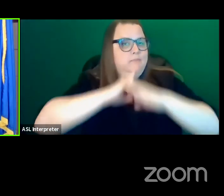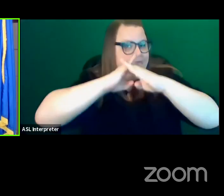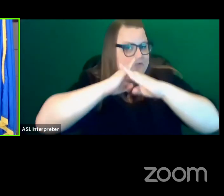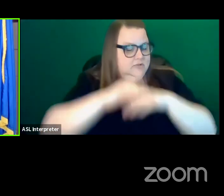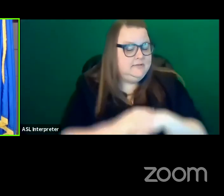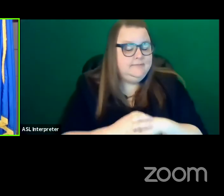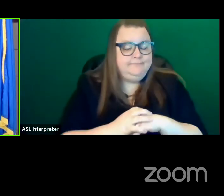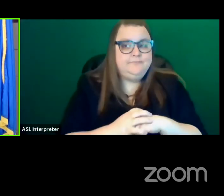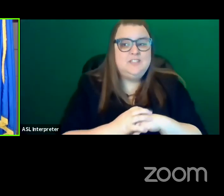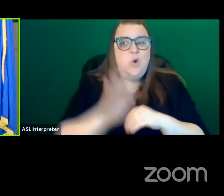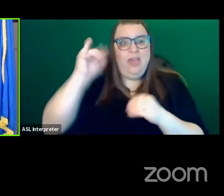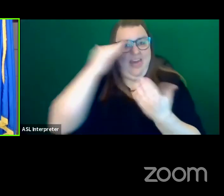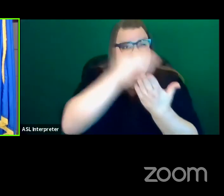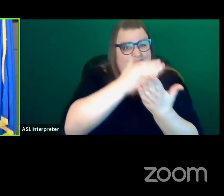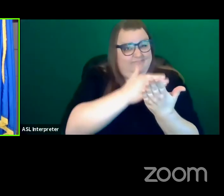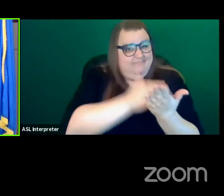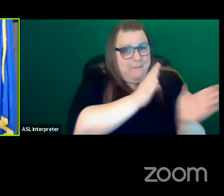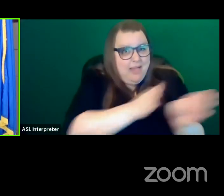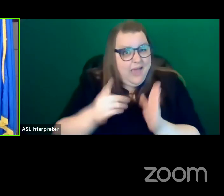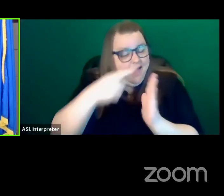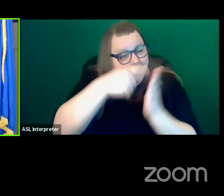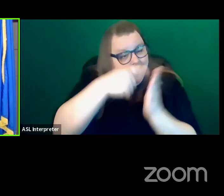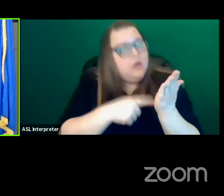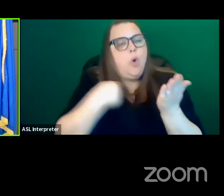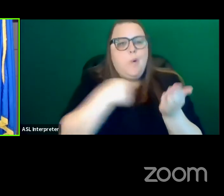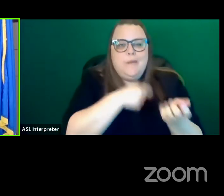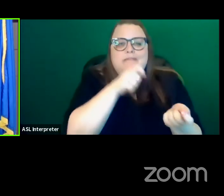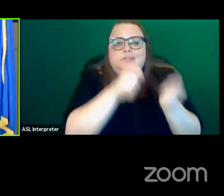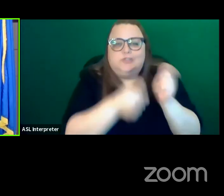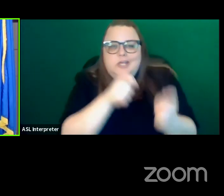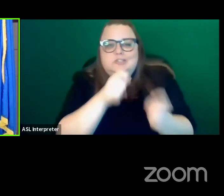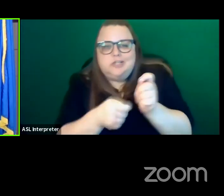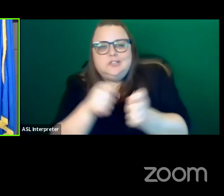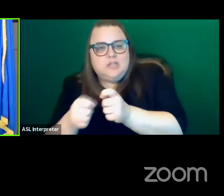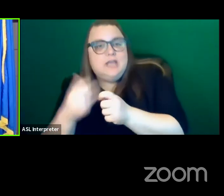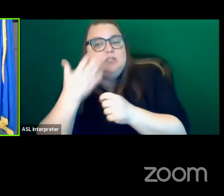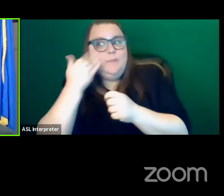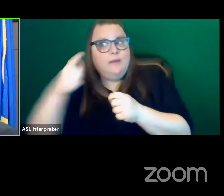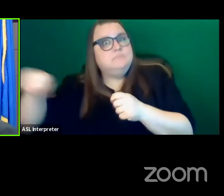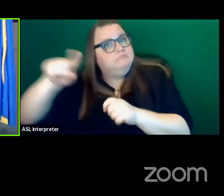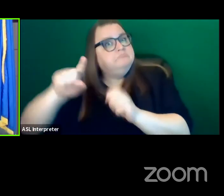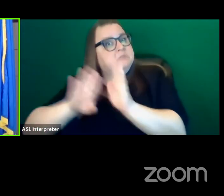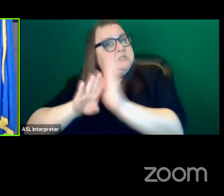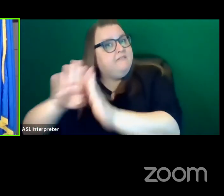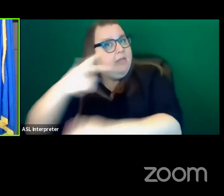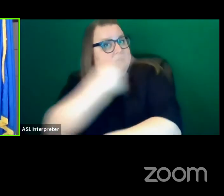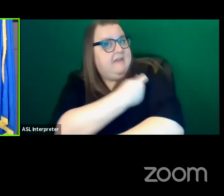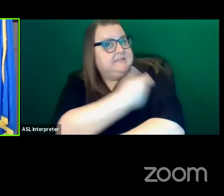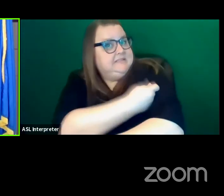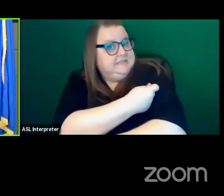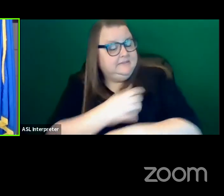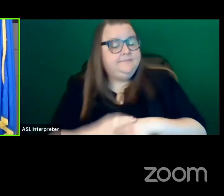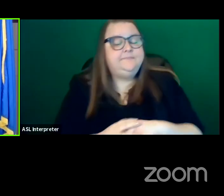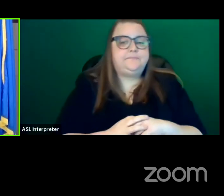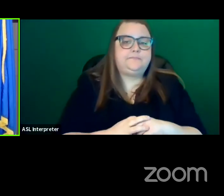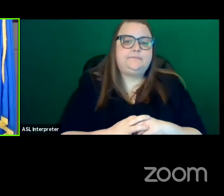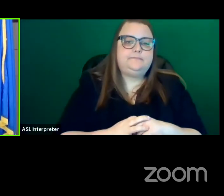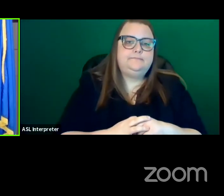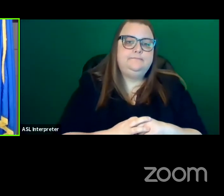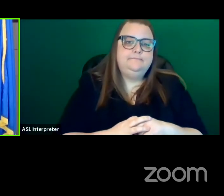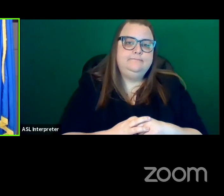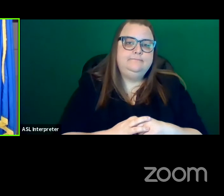document has been adjusted as the overall vaccine response has continued to develop and to change. While